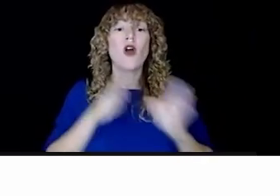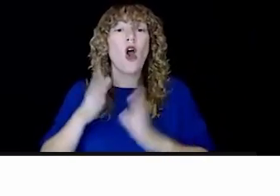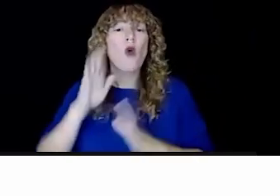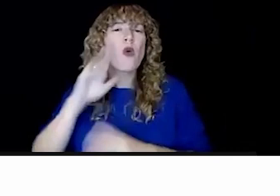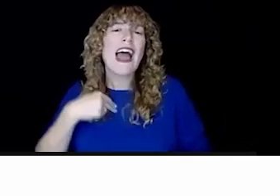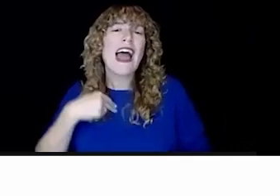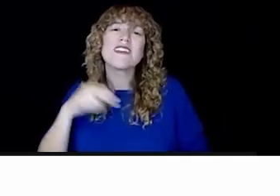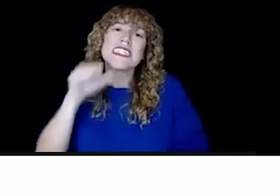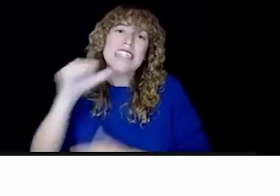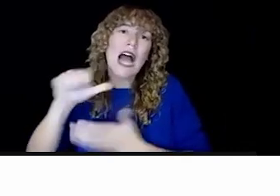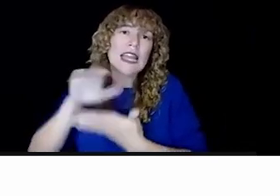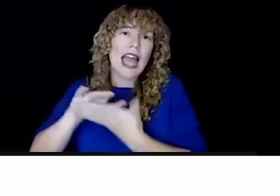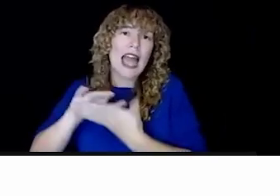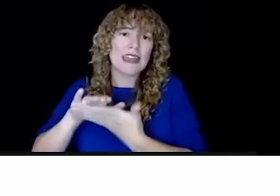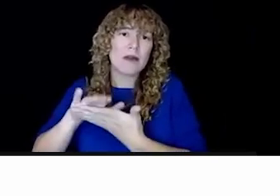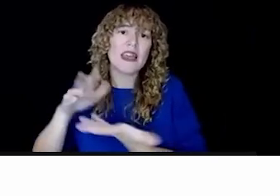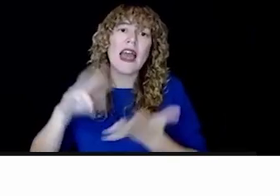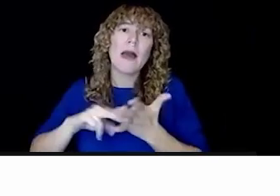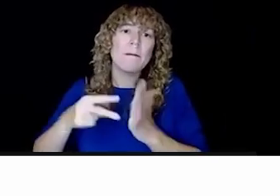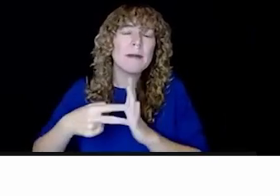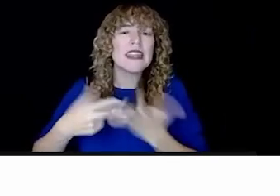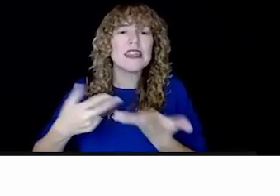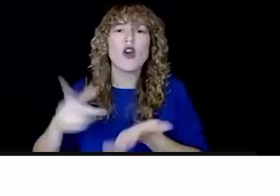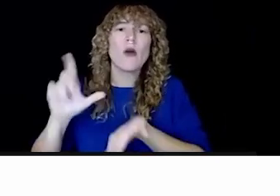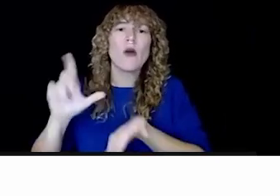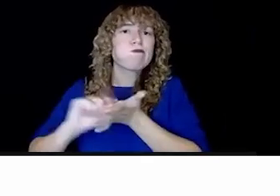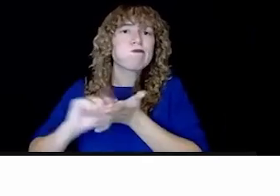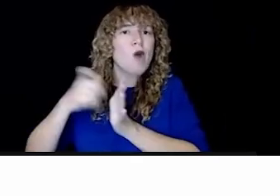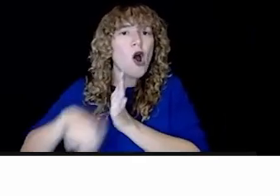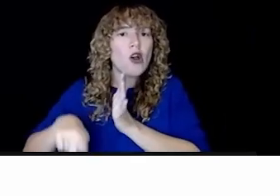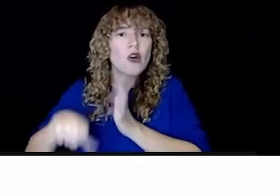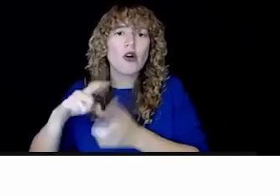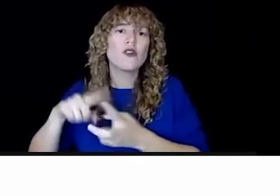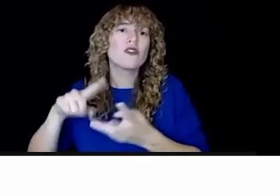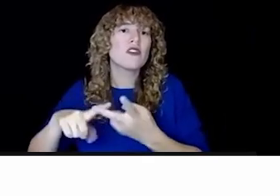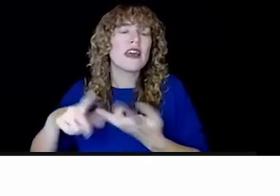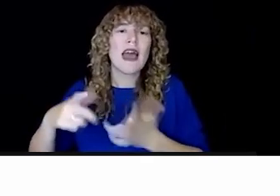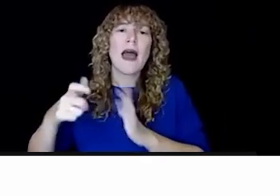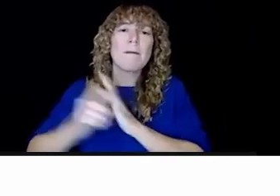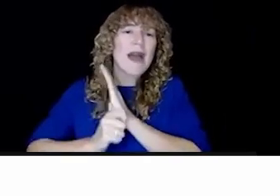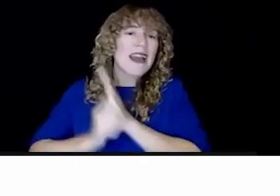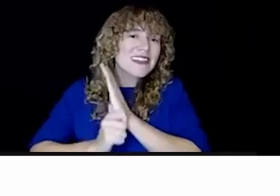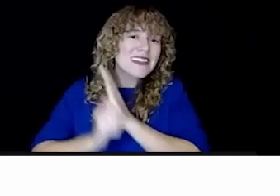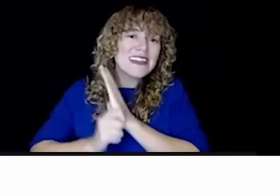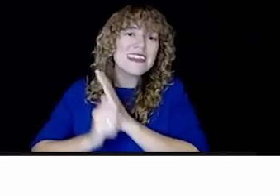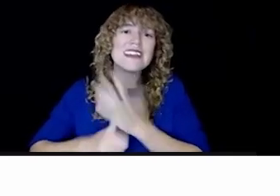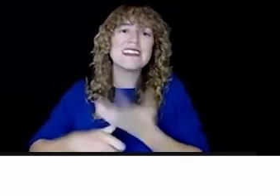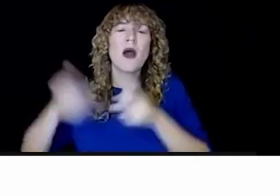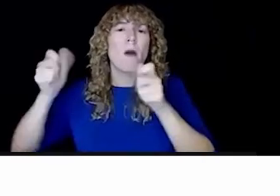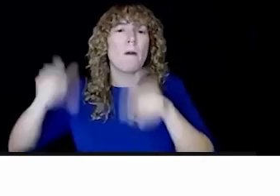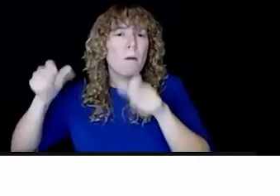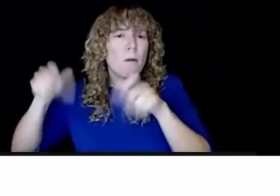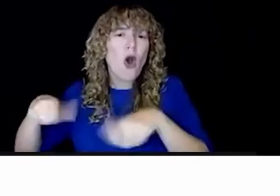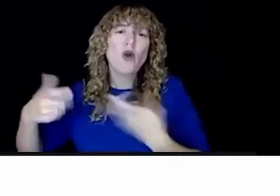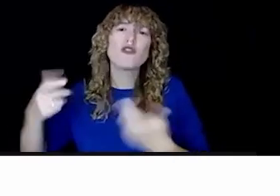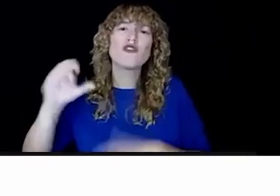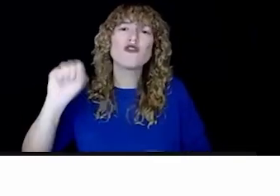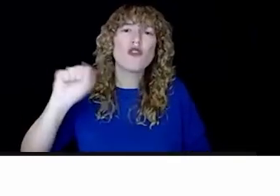materials, and social media so that we can better understand lived experiences and the stories that people have already been sharing with us for years.